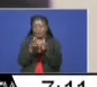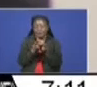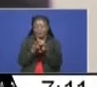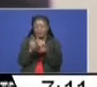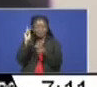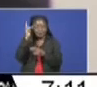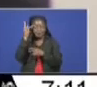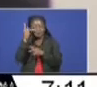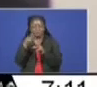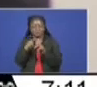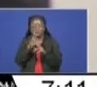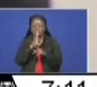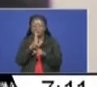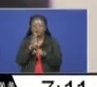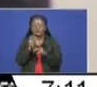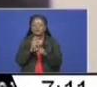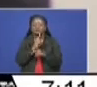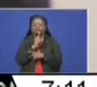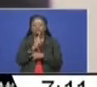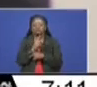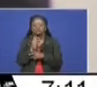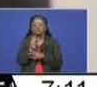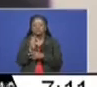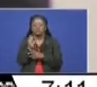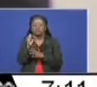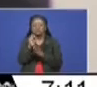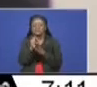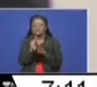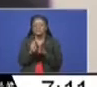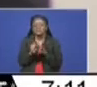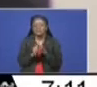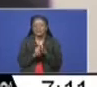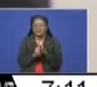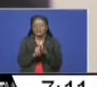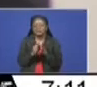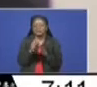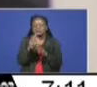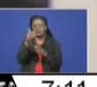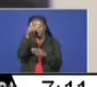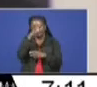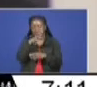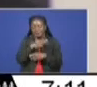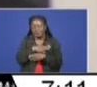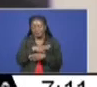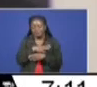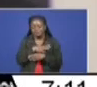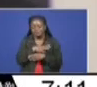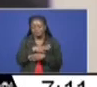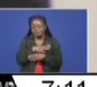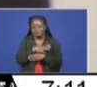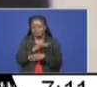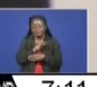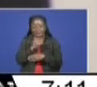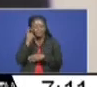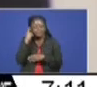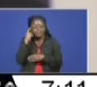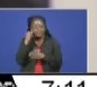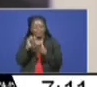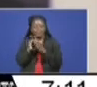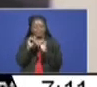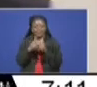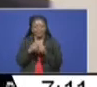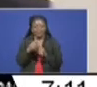true statesman. And I think that is how certainly I and my family will remember